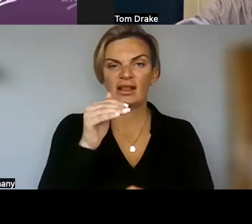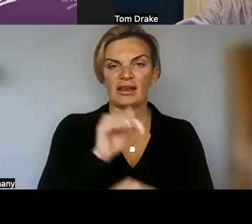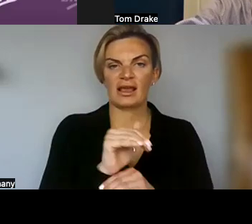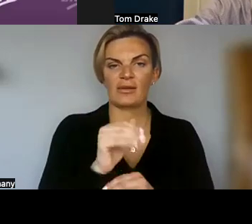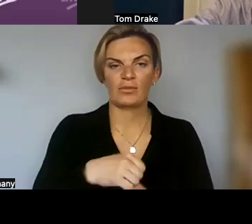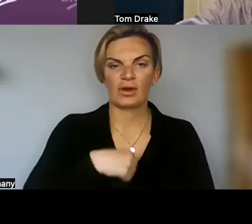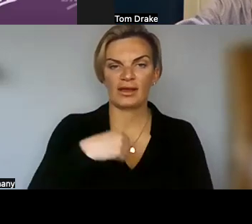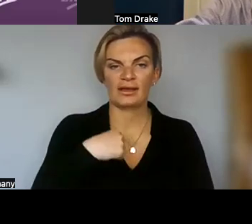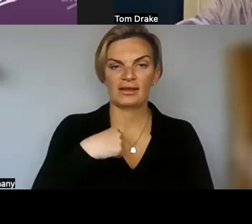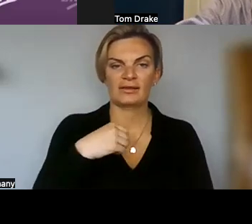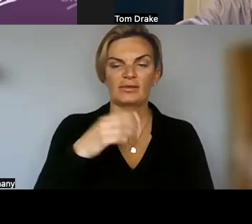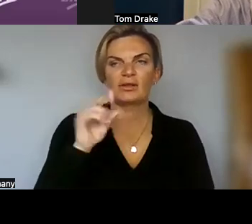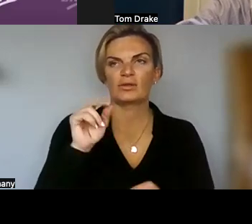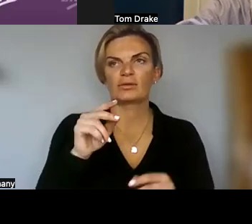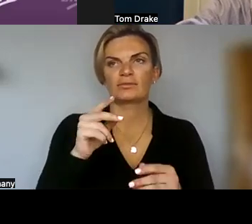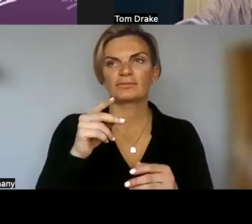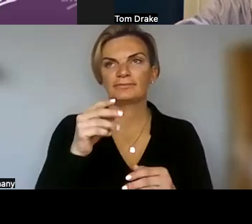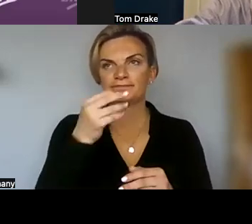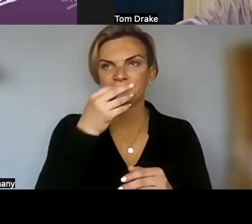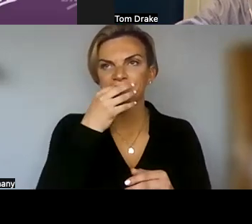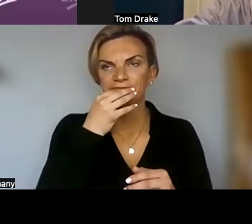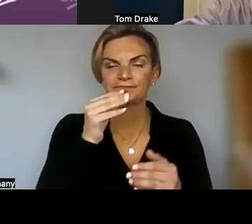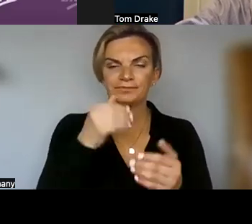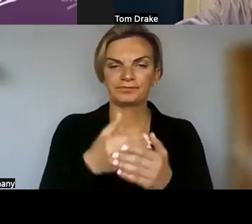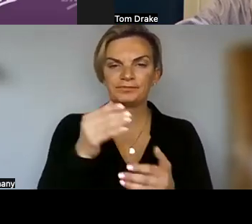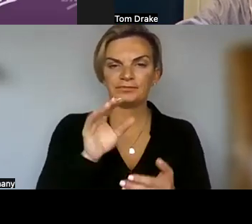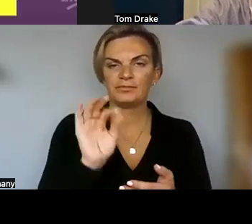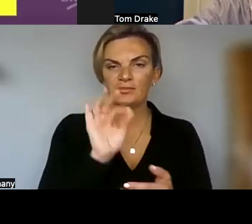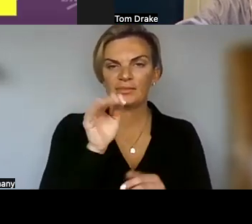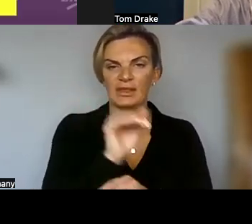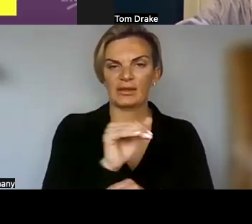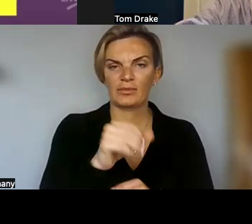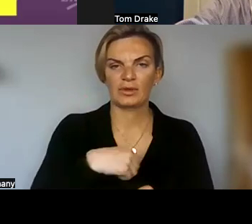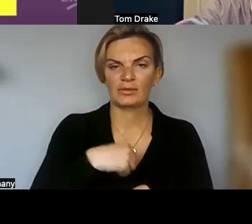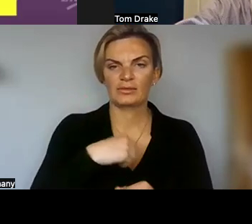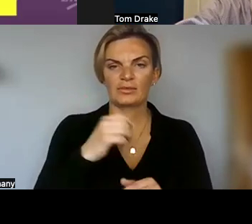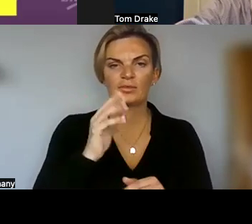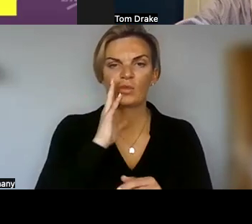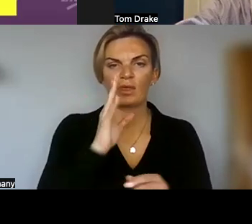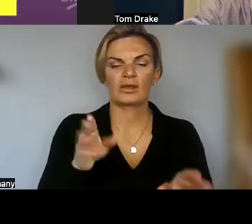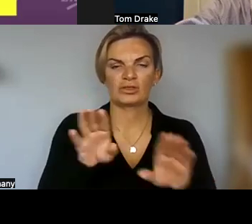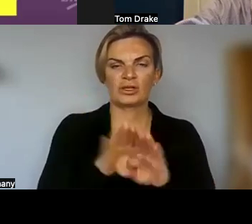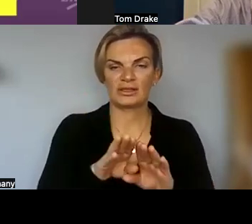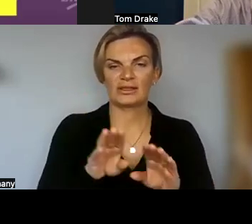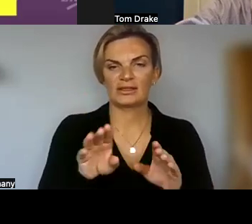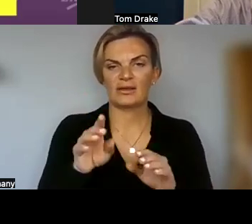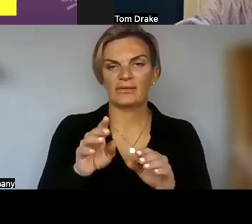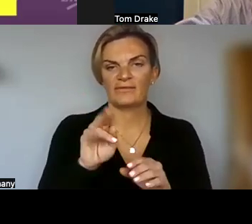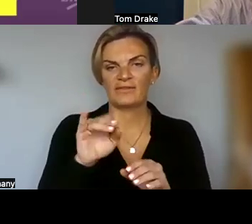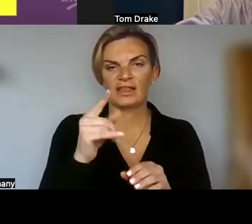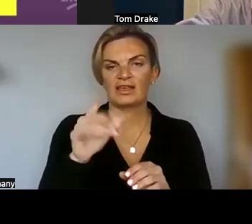on, or 2 nights from now is Friday Night Pride right in our downtown. We're shutting down the entire village to celebrate Pride